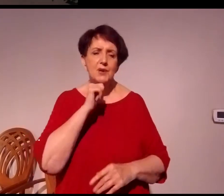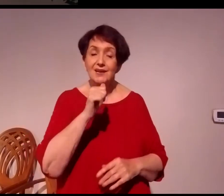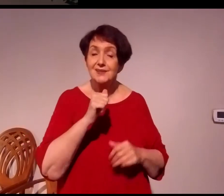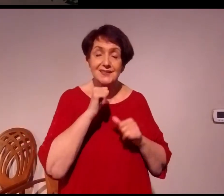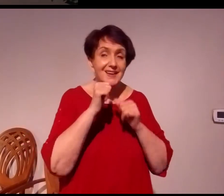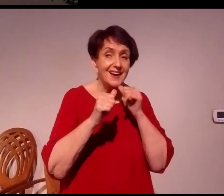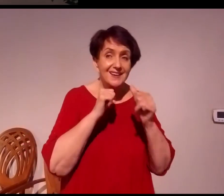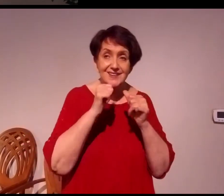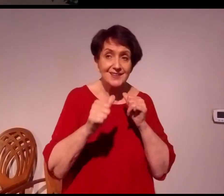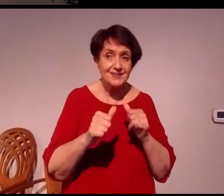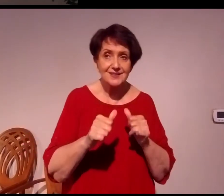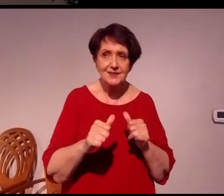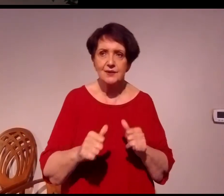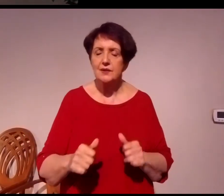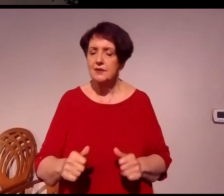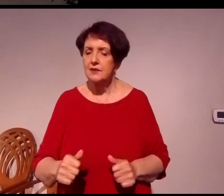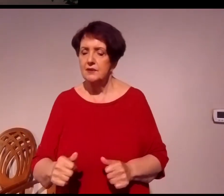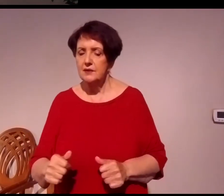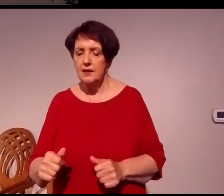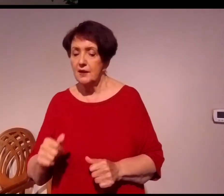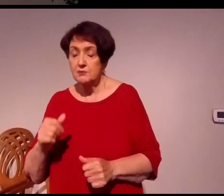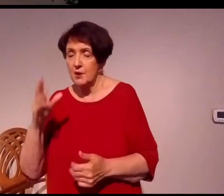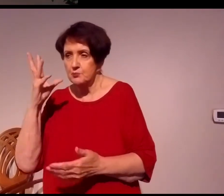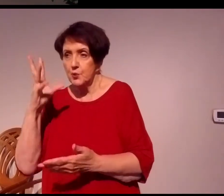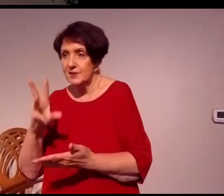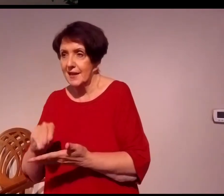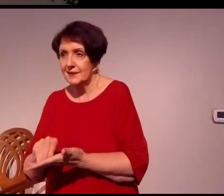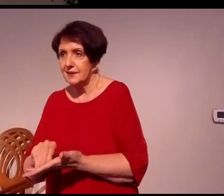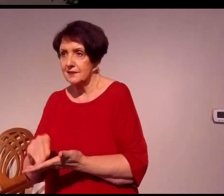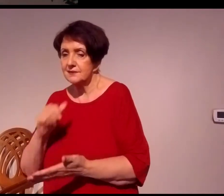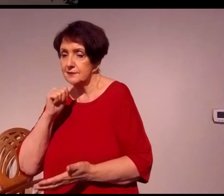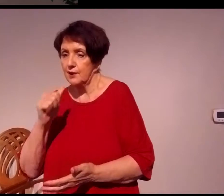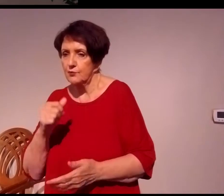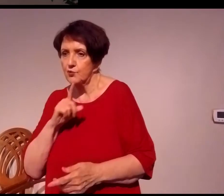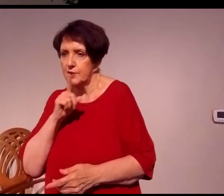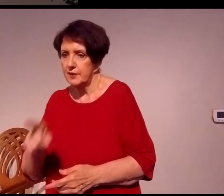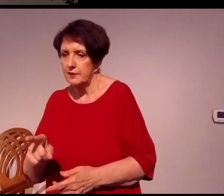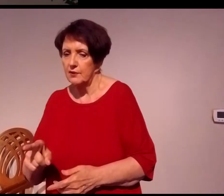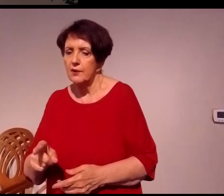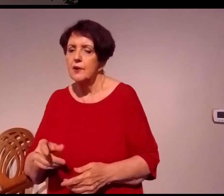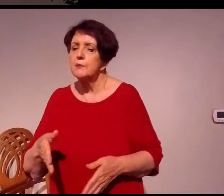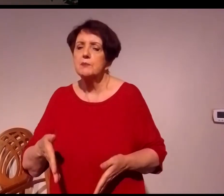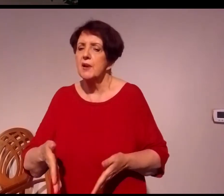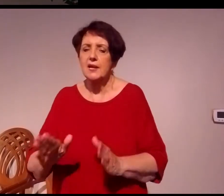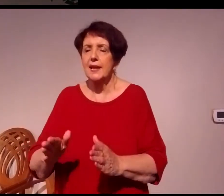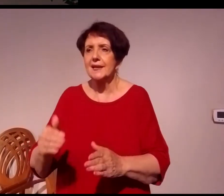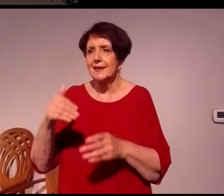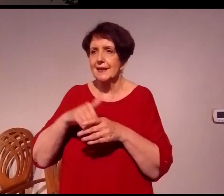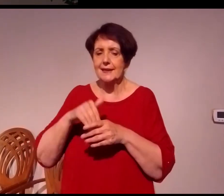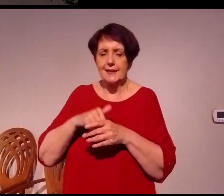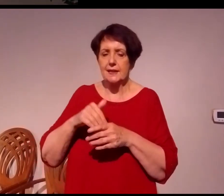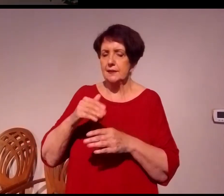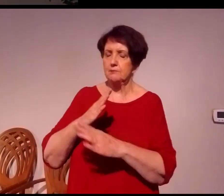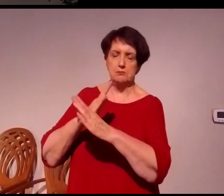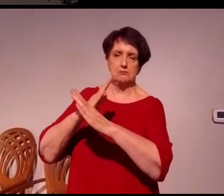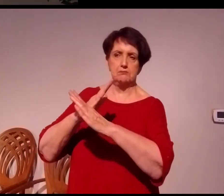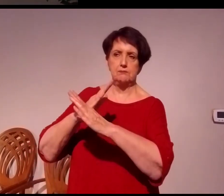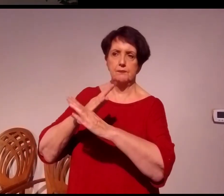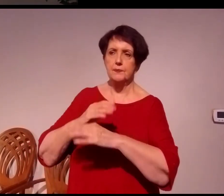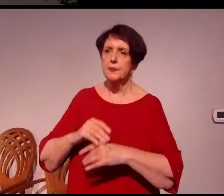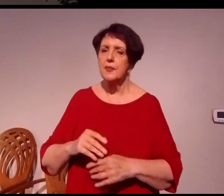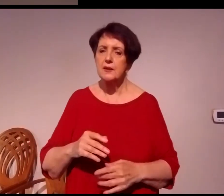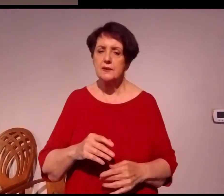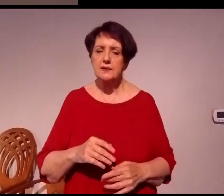I'm not going to do stuff about it. It's not that I'm pretending it doesn't exist. What I'm doing is I'm not letting it in. I'm saying, no, this is not the spiritual